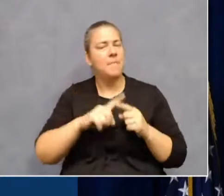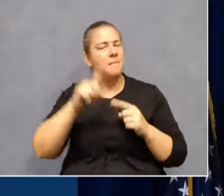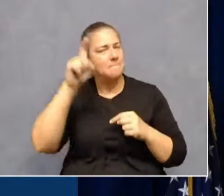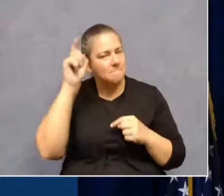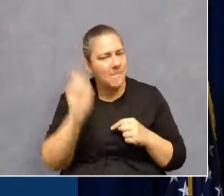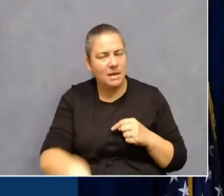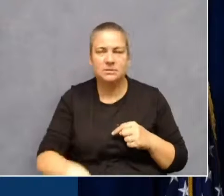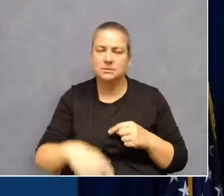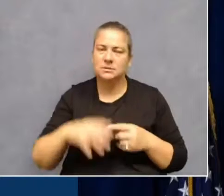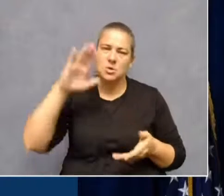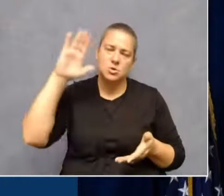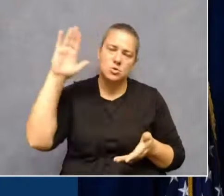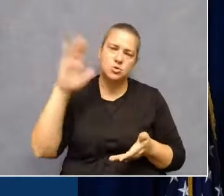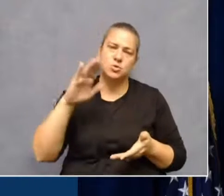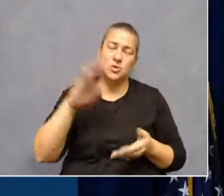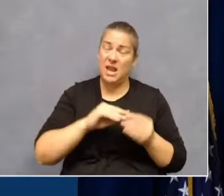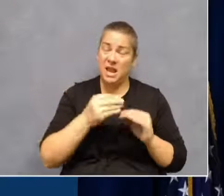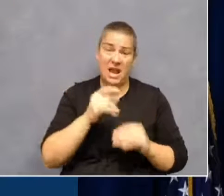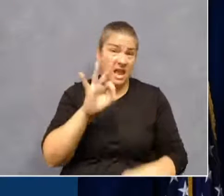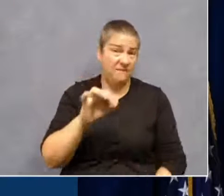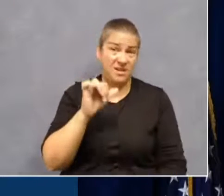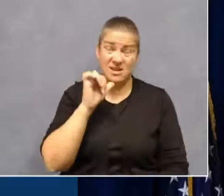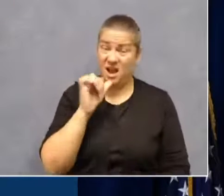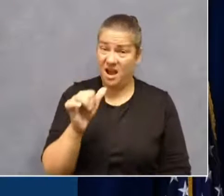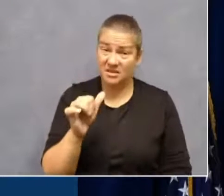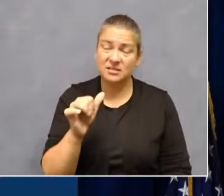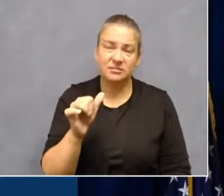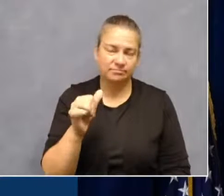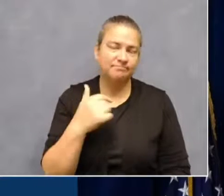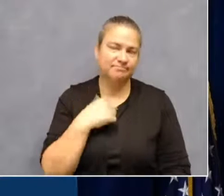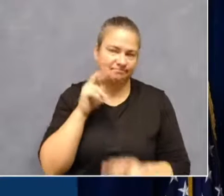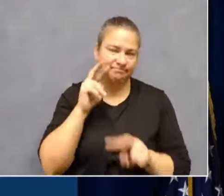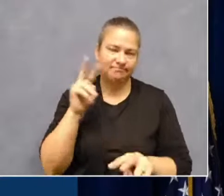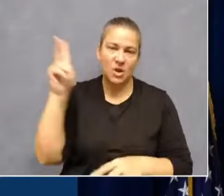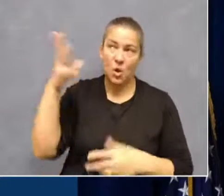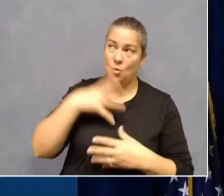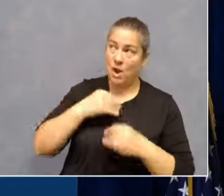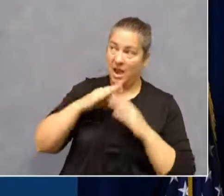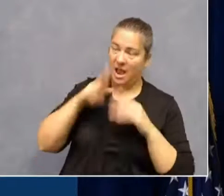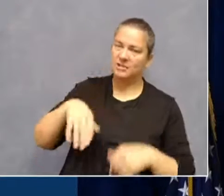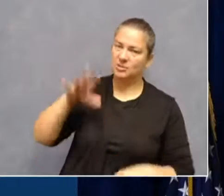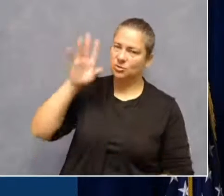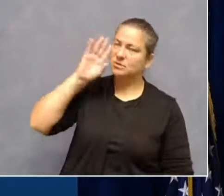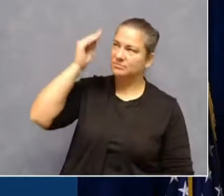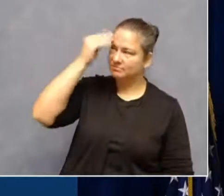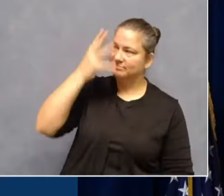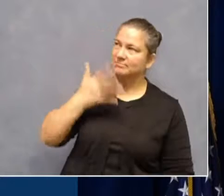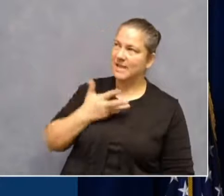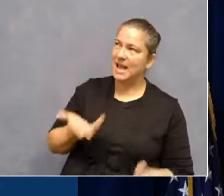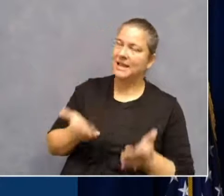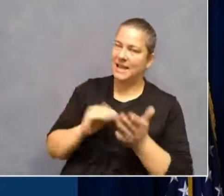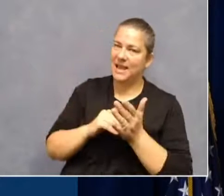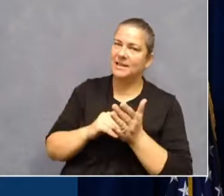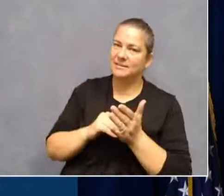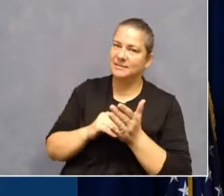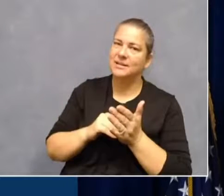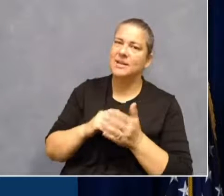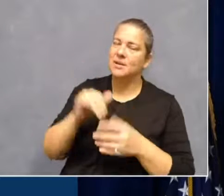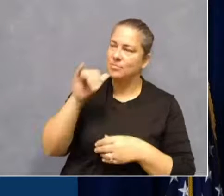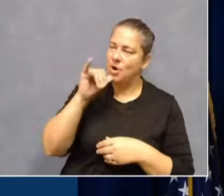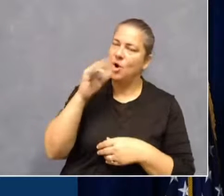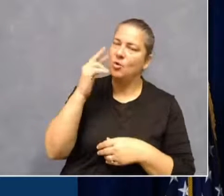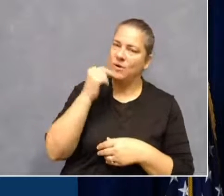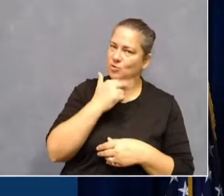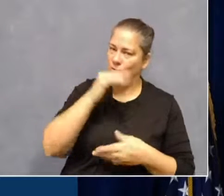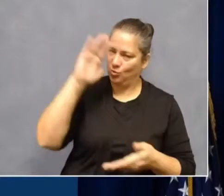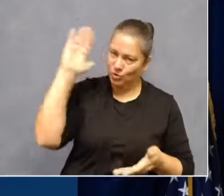If not, I fully anticipate that the White House will ask us to again reduce bars and restaurants. It's something we